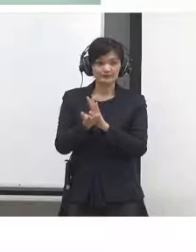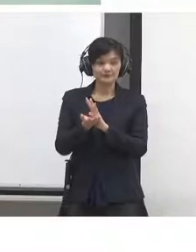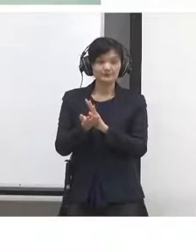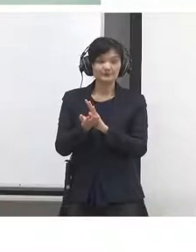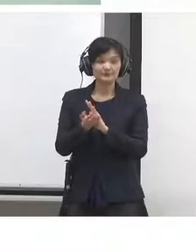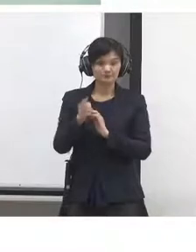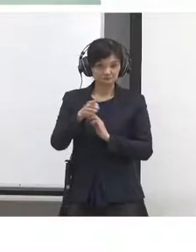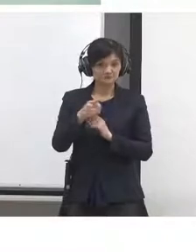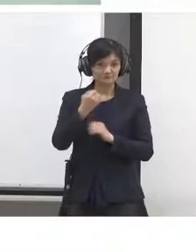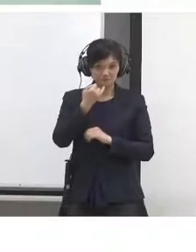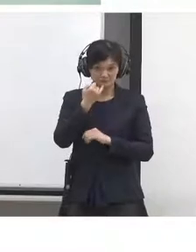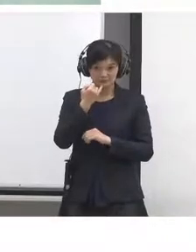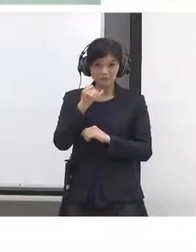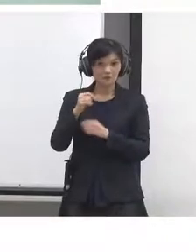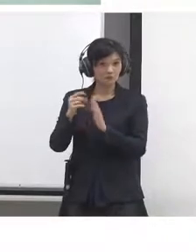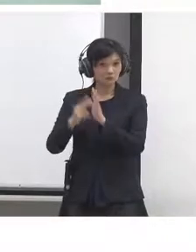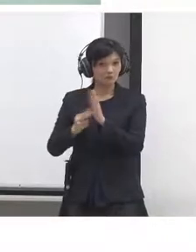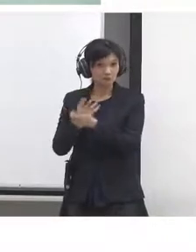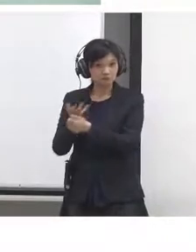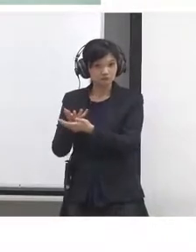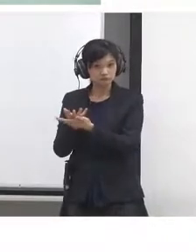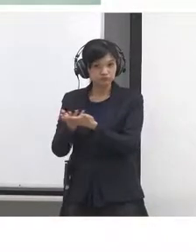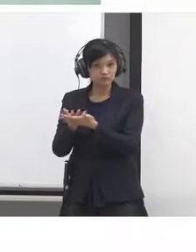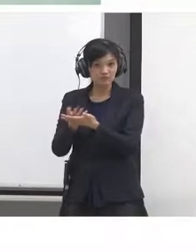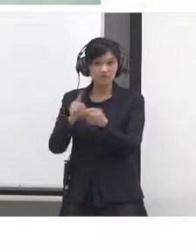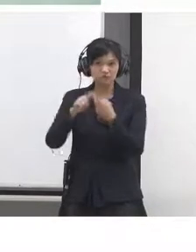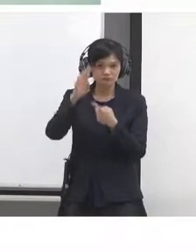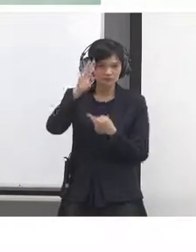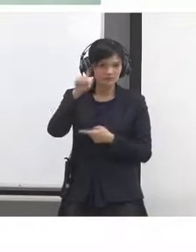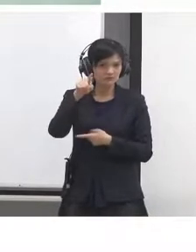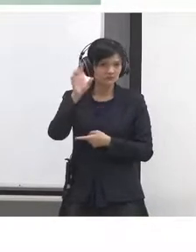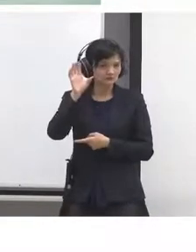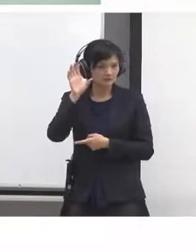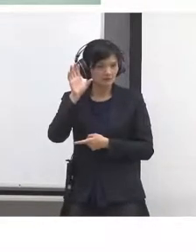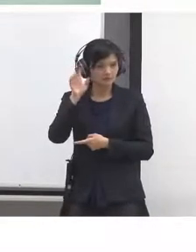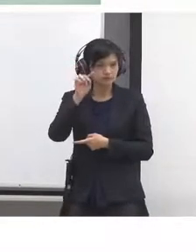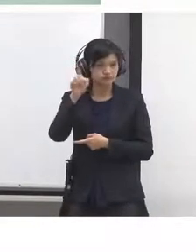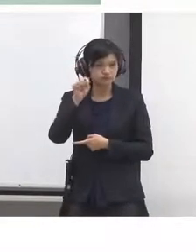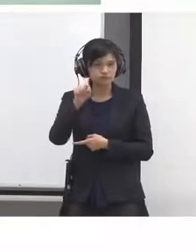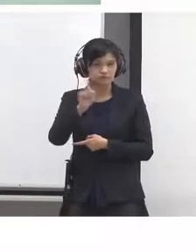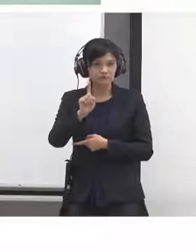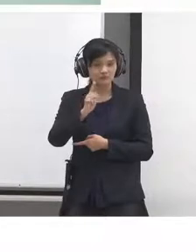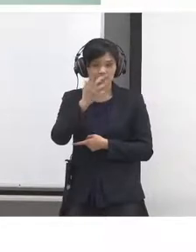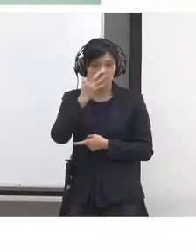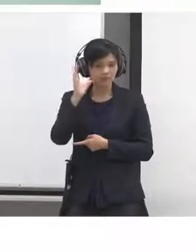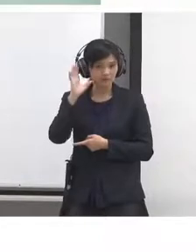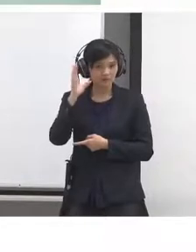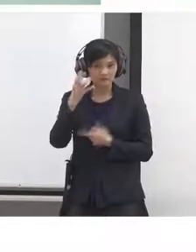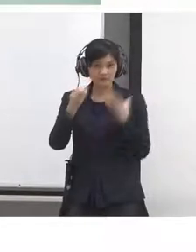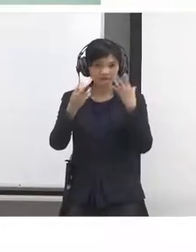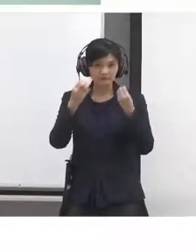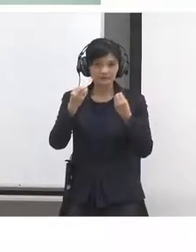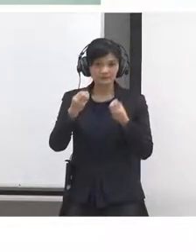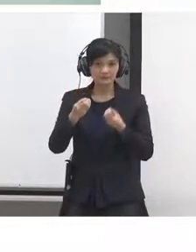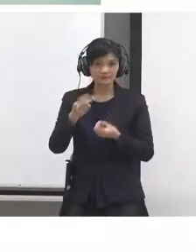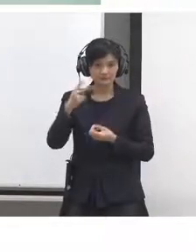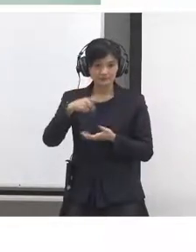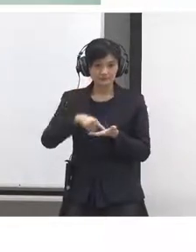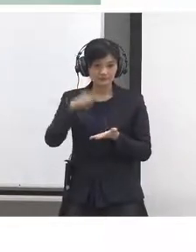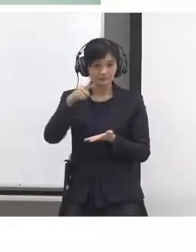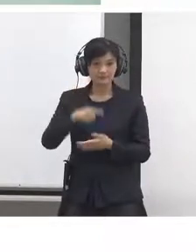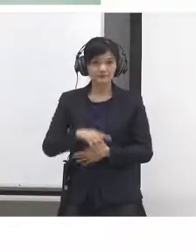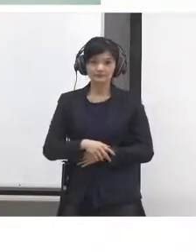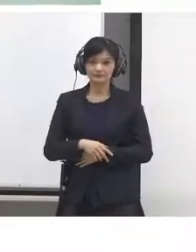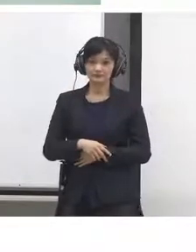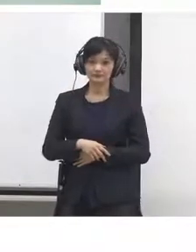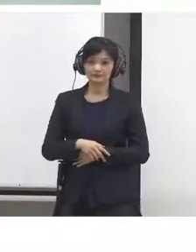Sorry, I couldn't hear you. Oh, you can't hear me. What about now? Okay, maybe let's go to the